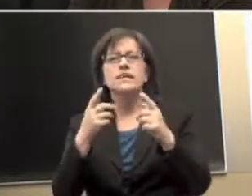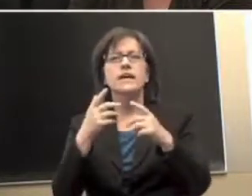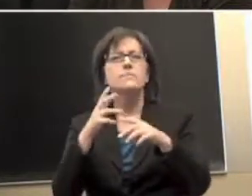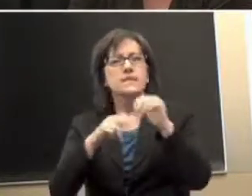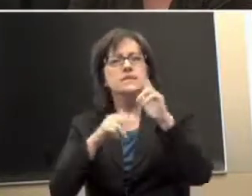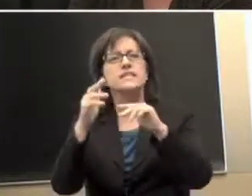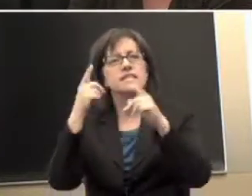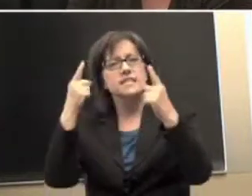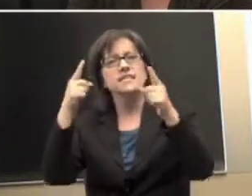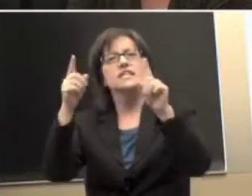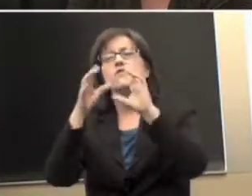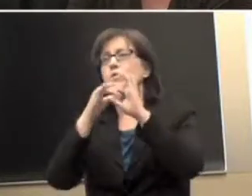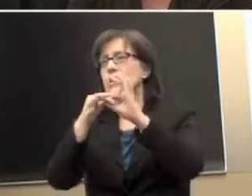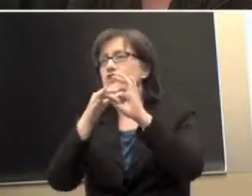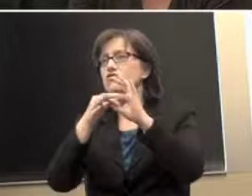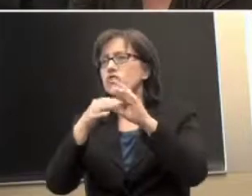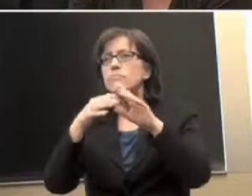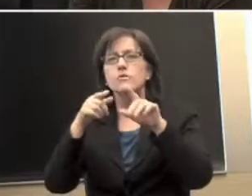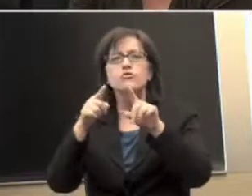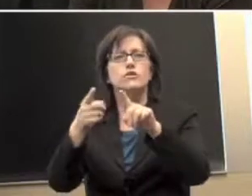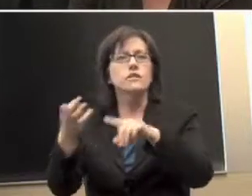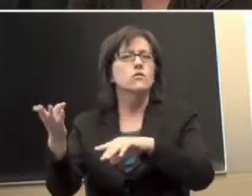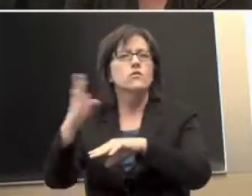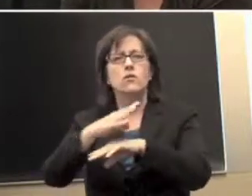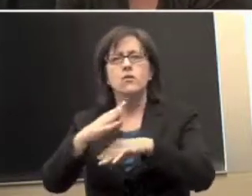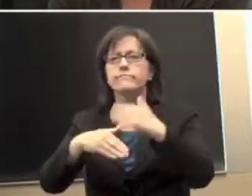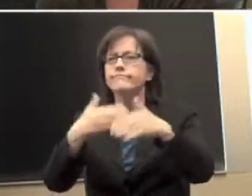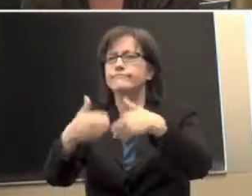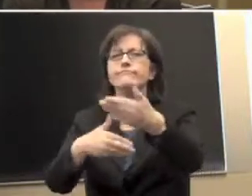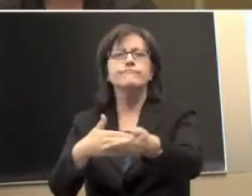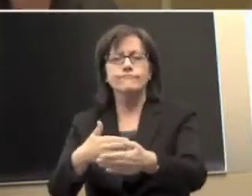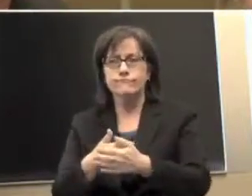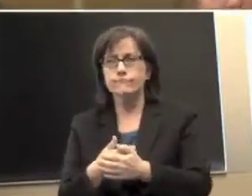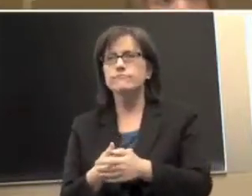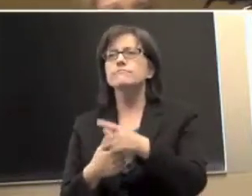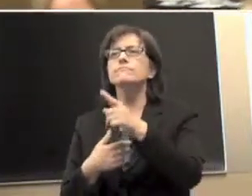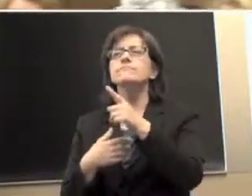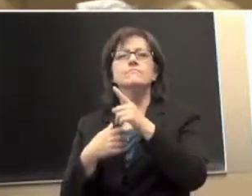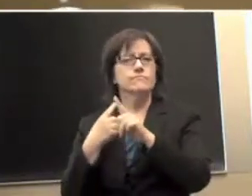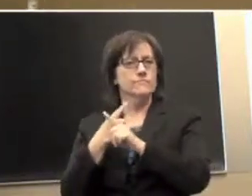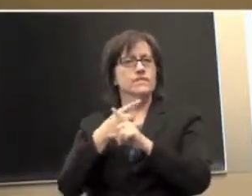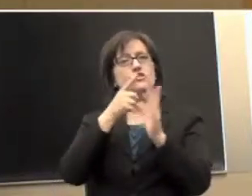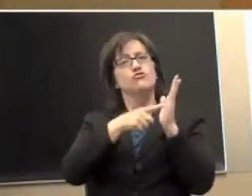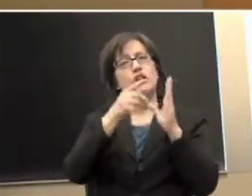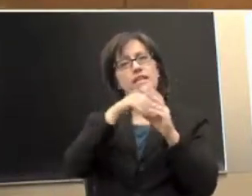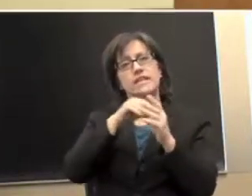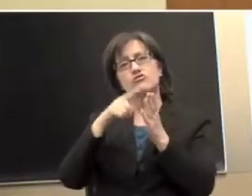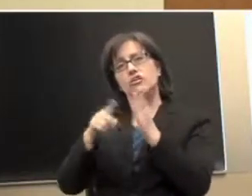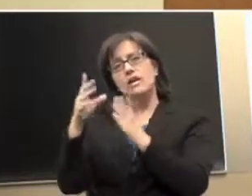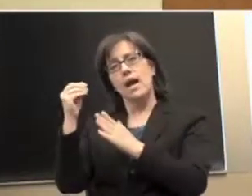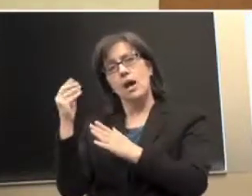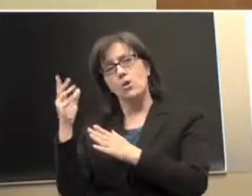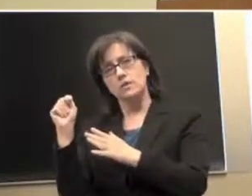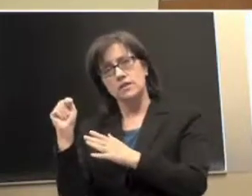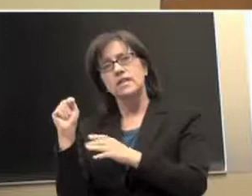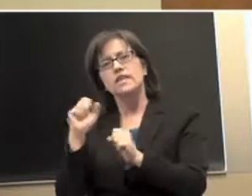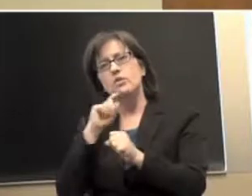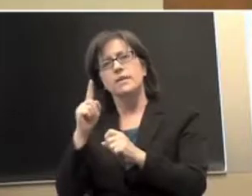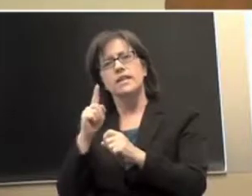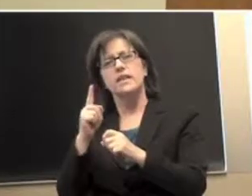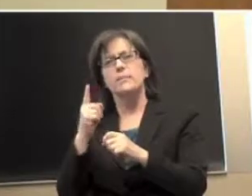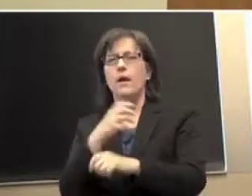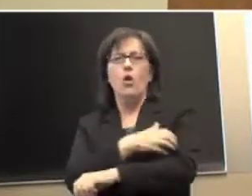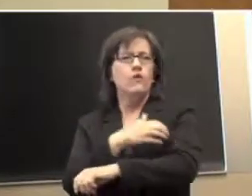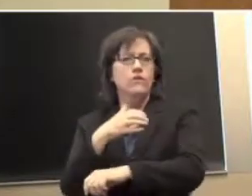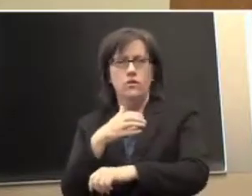along those routes for him. And a check-in, check-out sheet can be a very, very powerful tool for monitoring the improvement of the